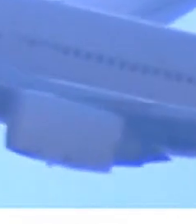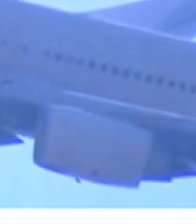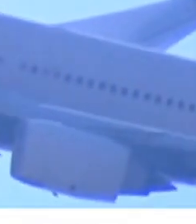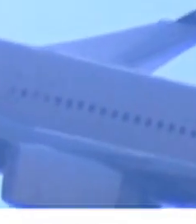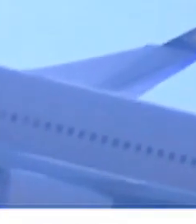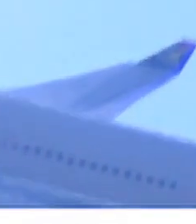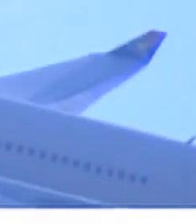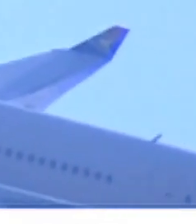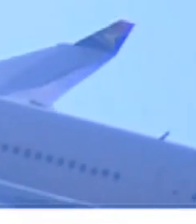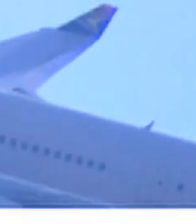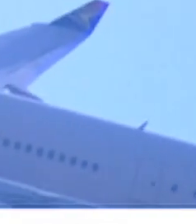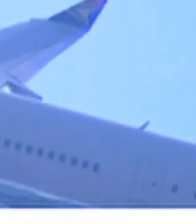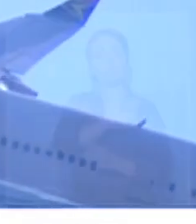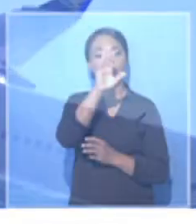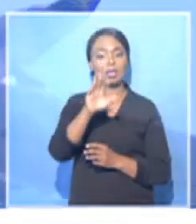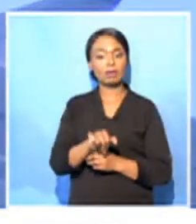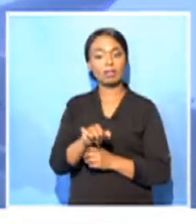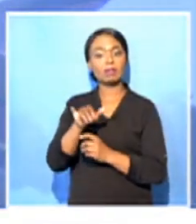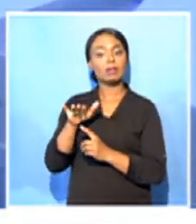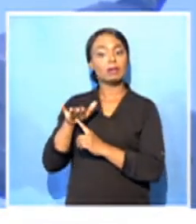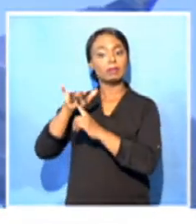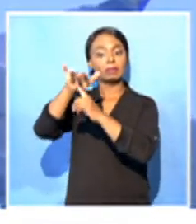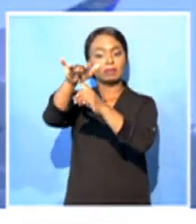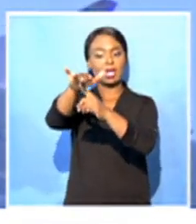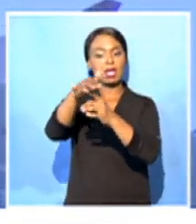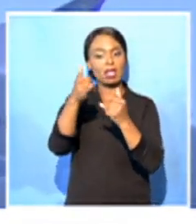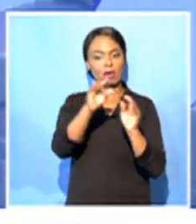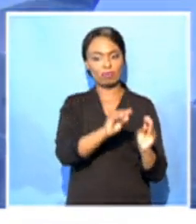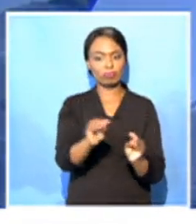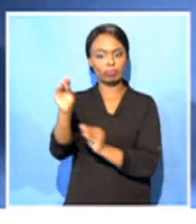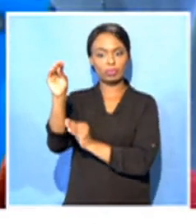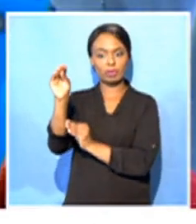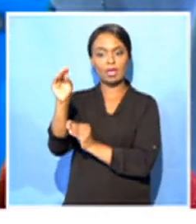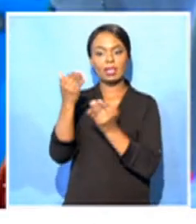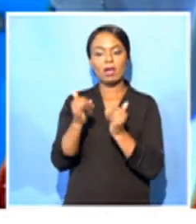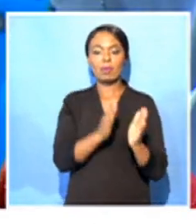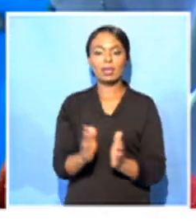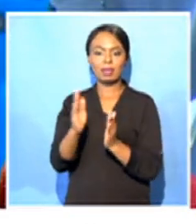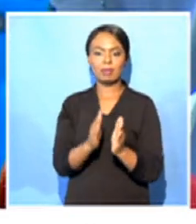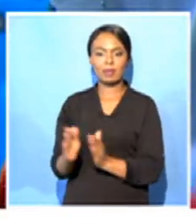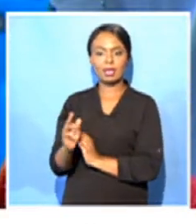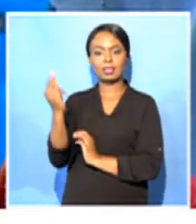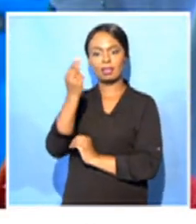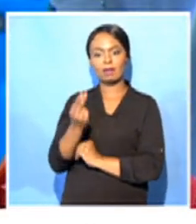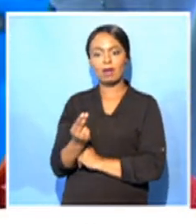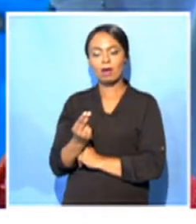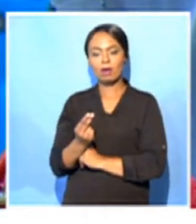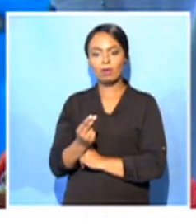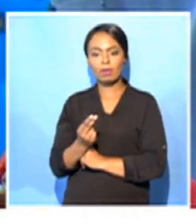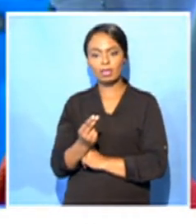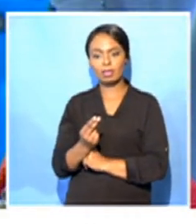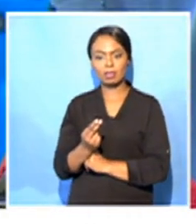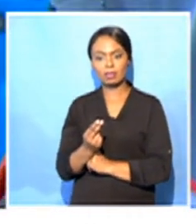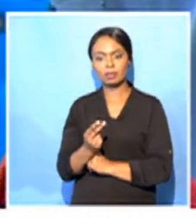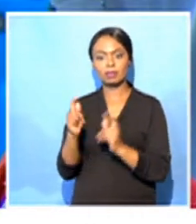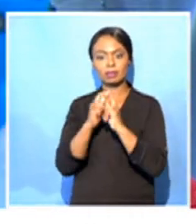South African Airways departs, we prepare for the arrival of the Silver Falcon aerobatic team number 82.